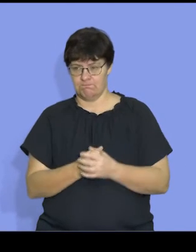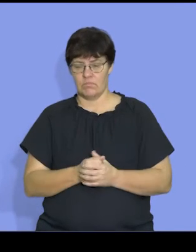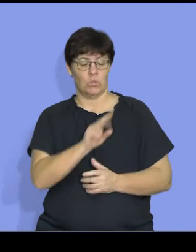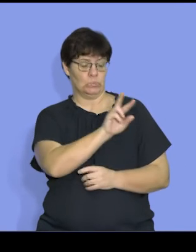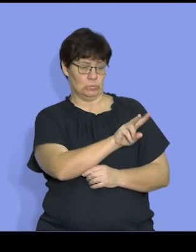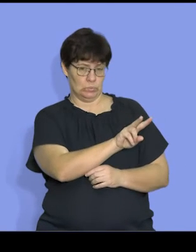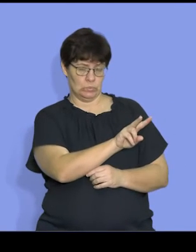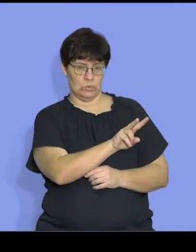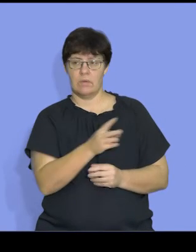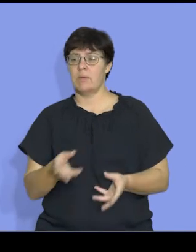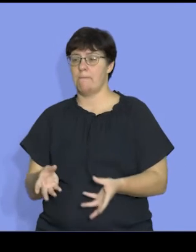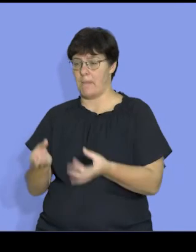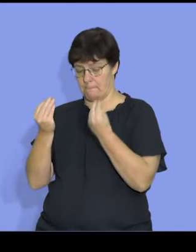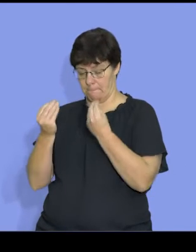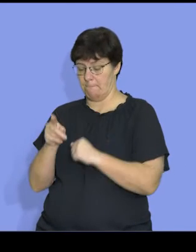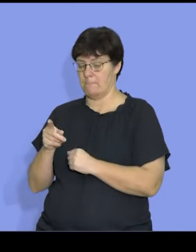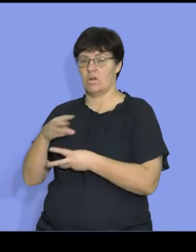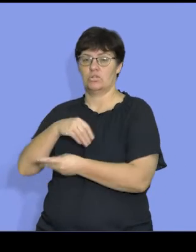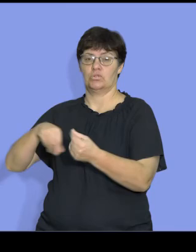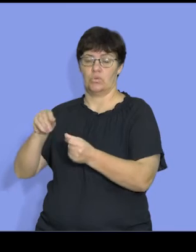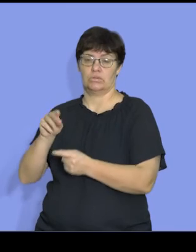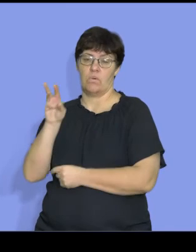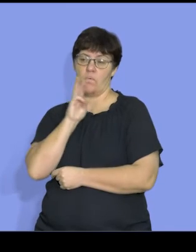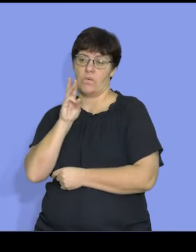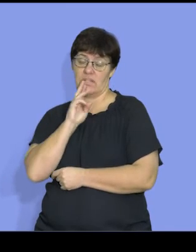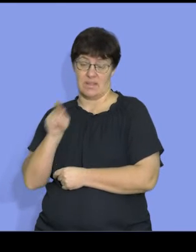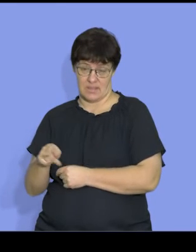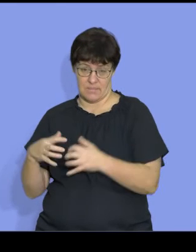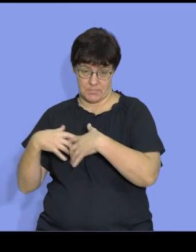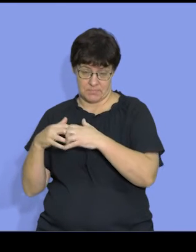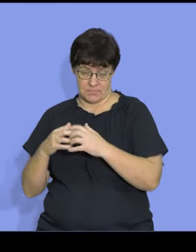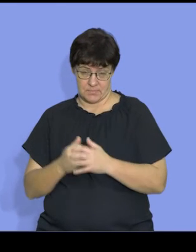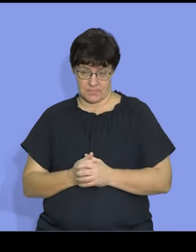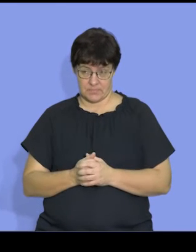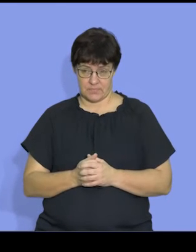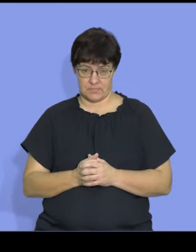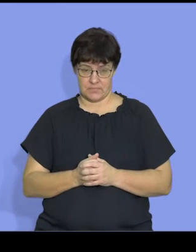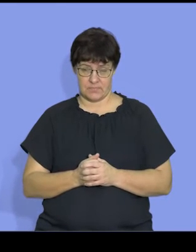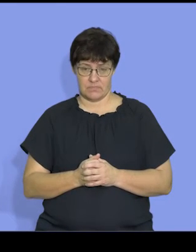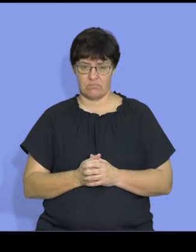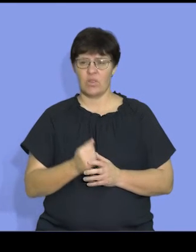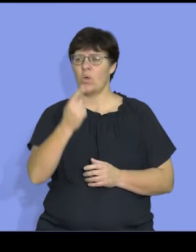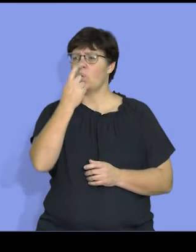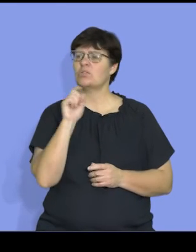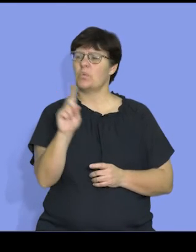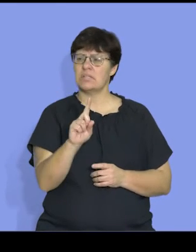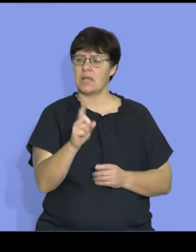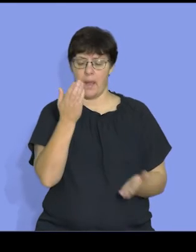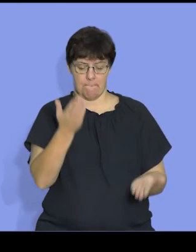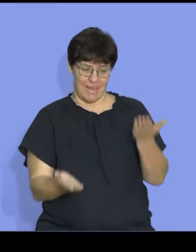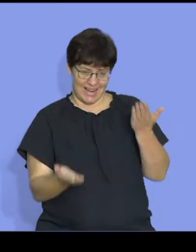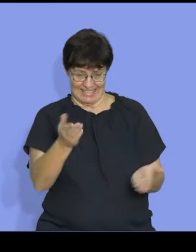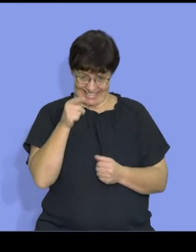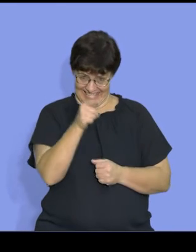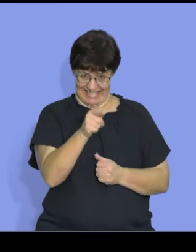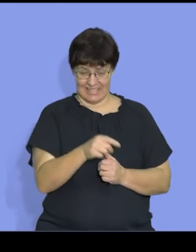reactants, and then that's the salt and the water are molecules that are formed. So now the question is more about balancing in